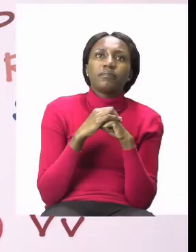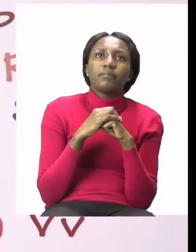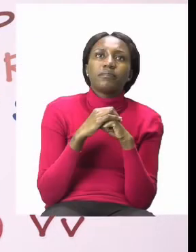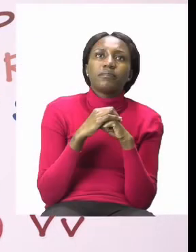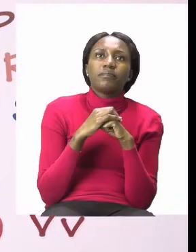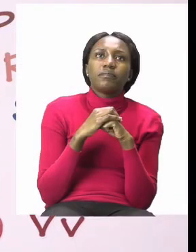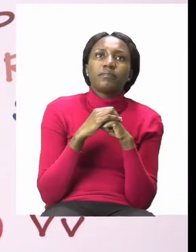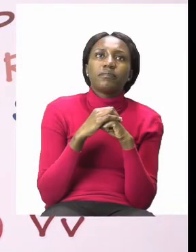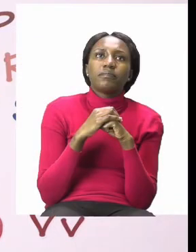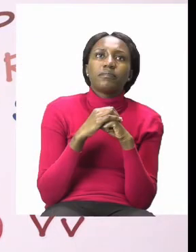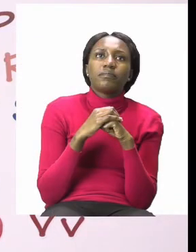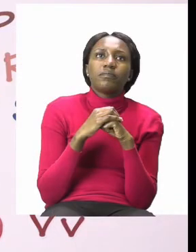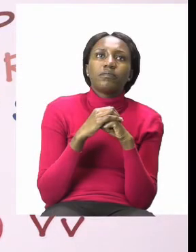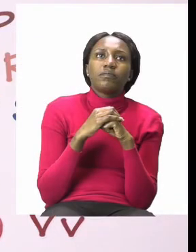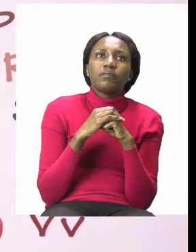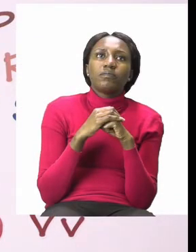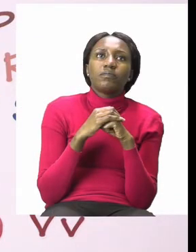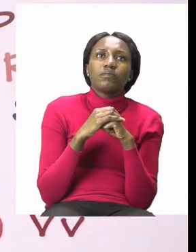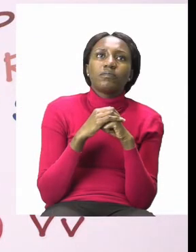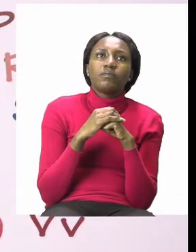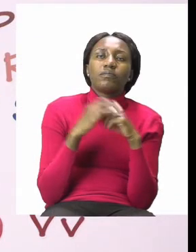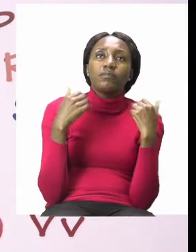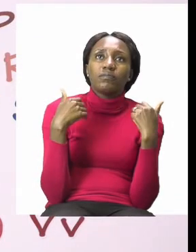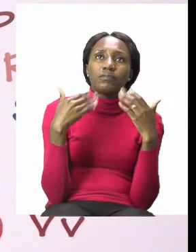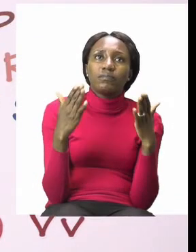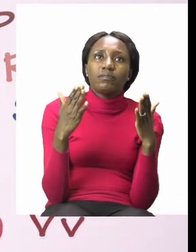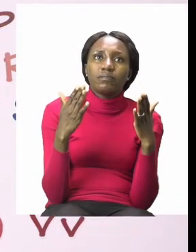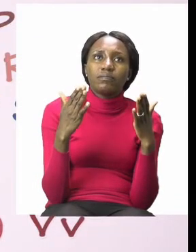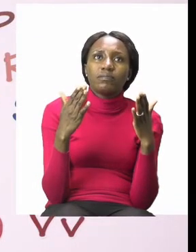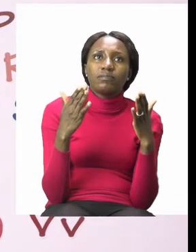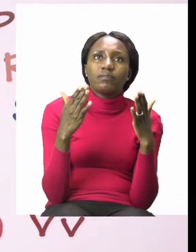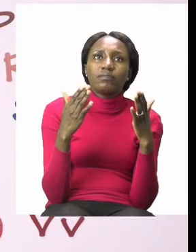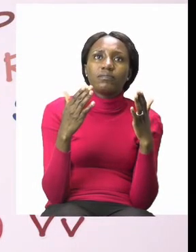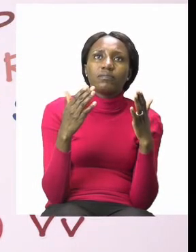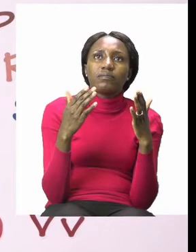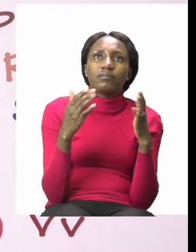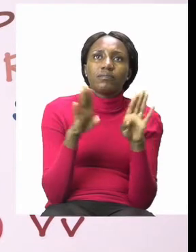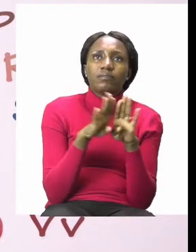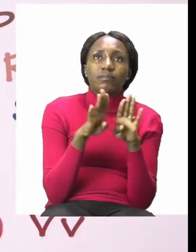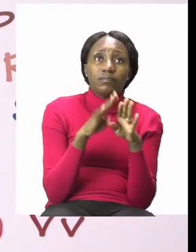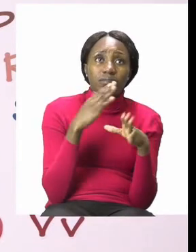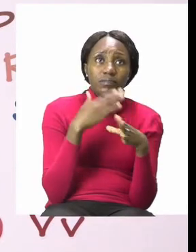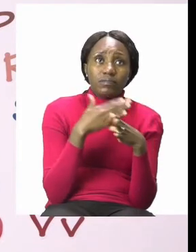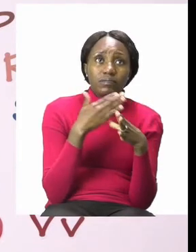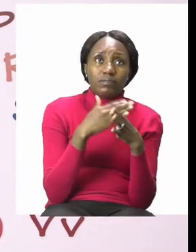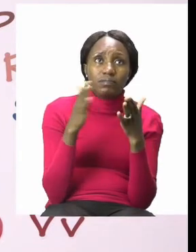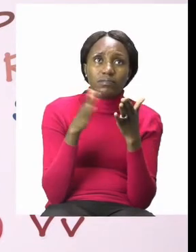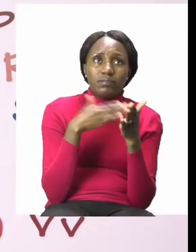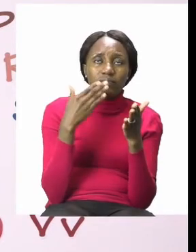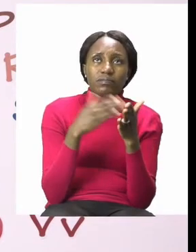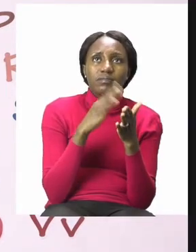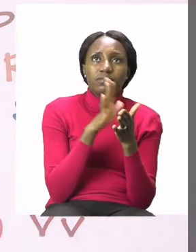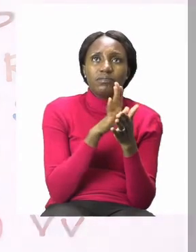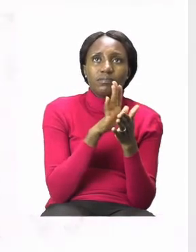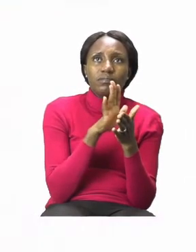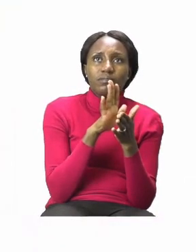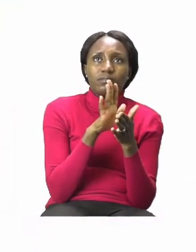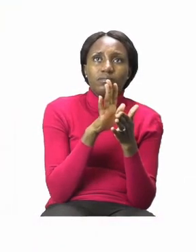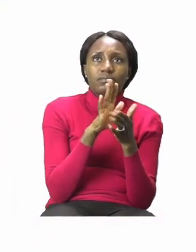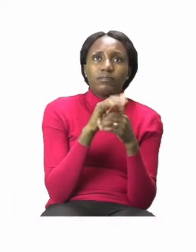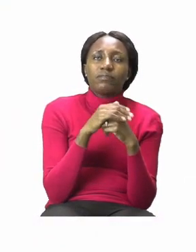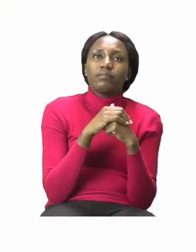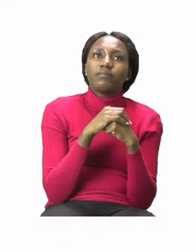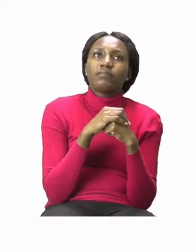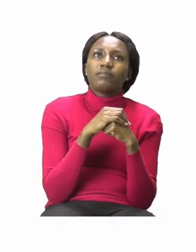Now boys and girls, let us begin our lesson by doing an activity on page 5. On